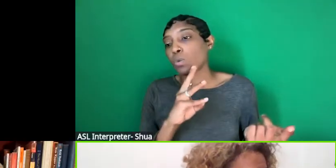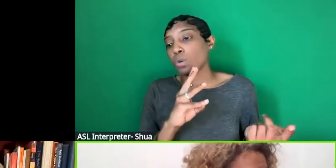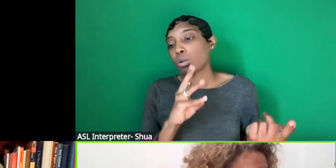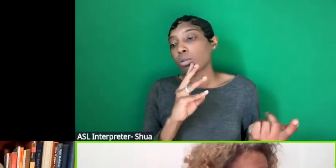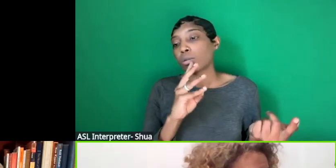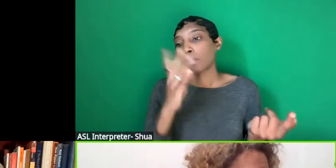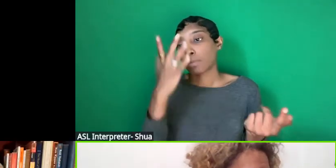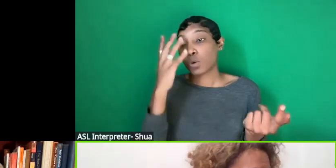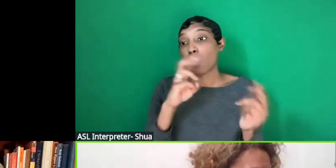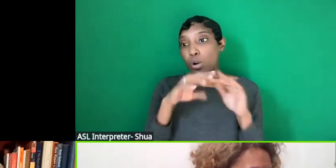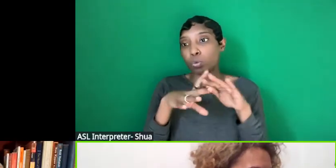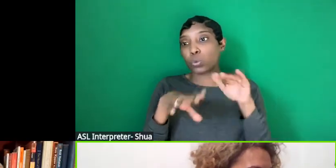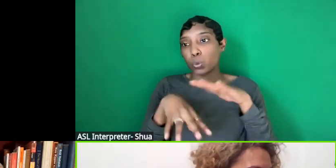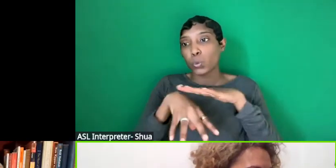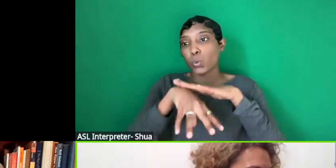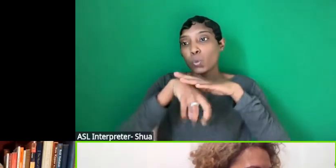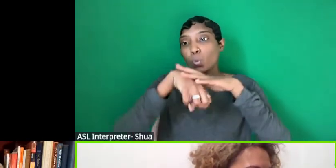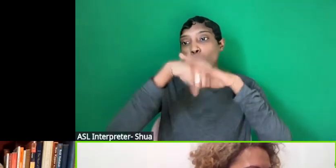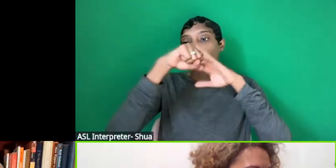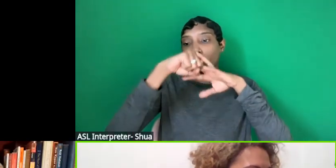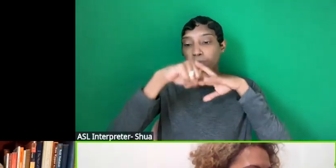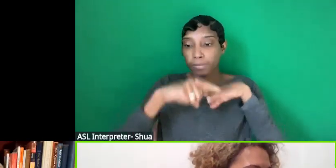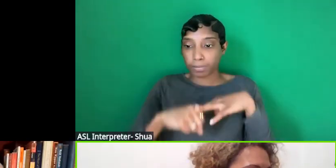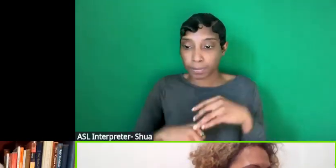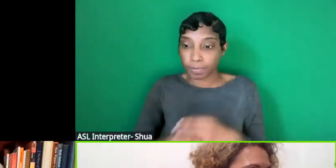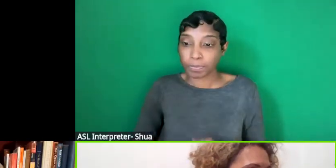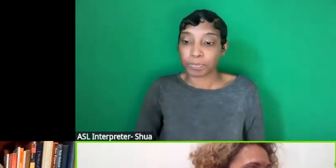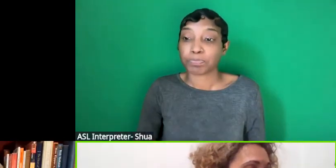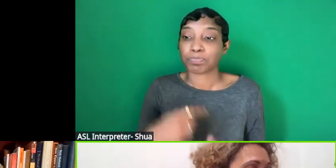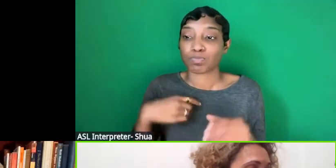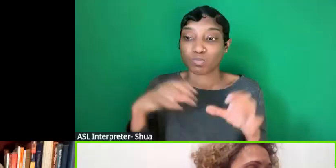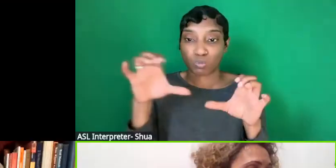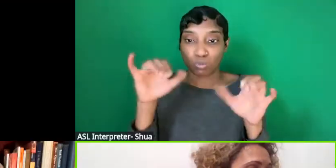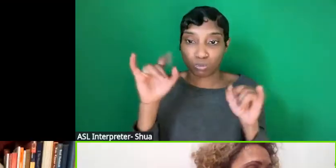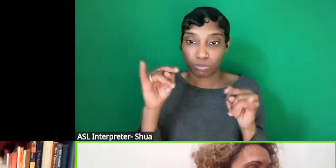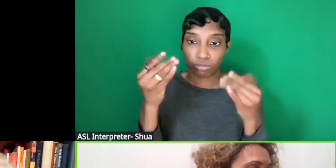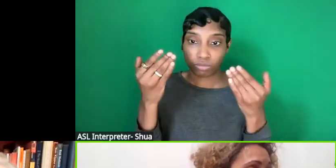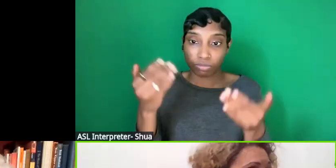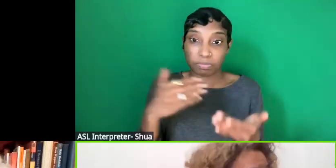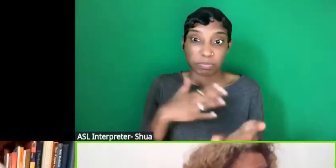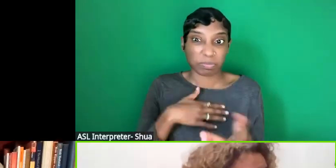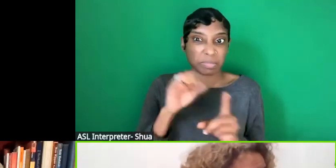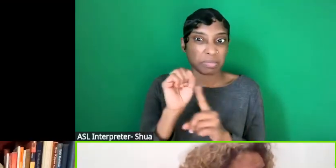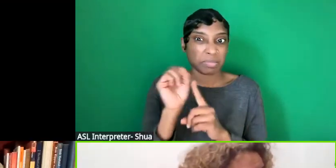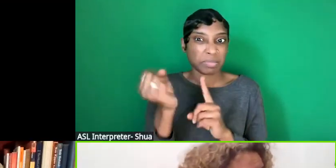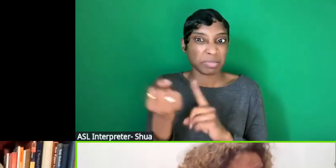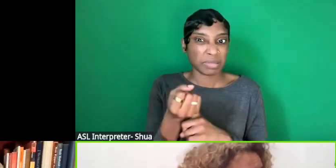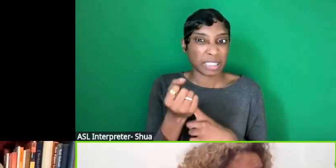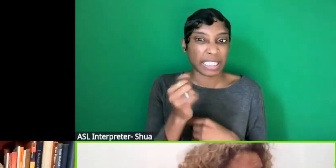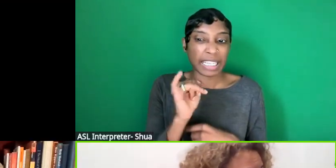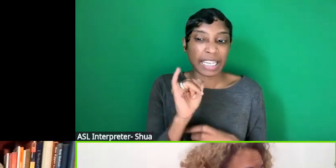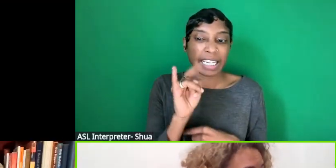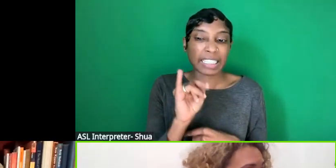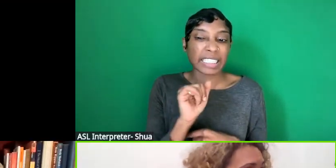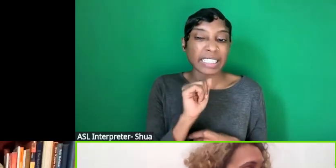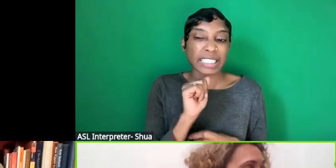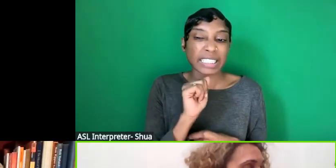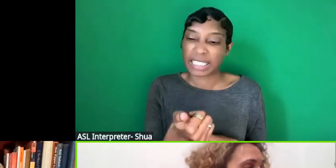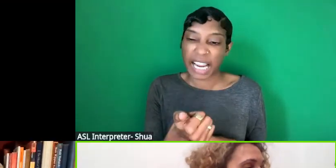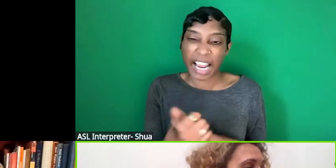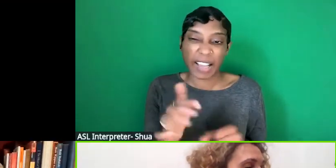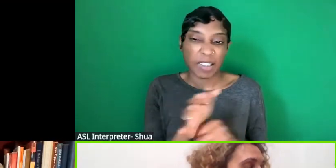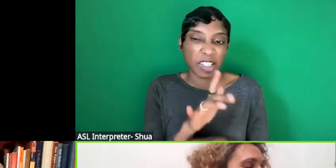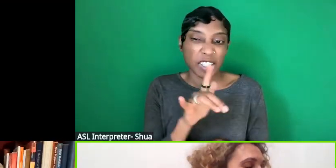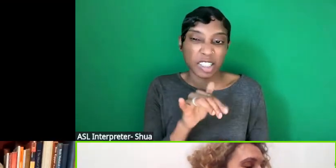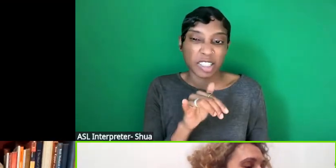paper towel. So I'm going to do it now. We're going to see if it does or not. Okay, in my case, it's not, but you can kind of see, I'll pull it closer.